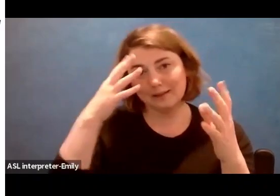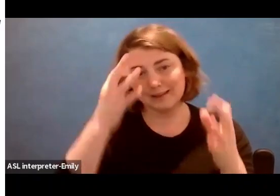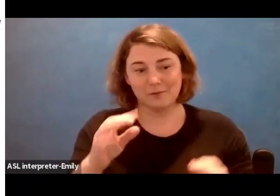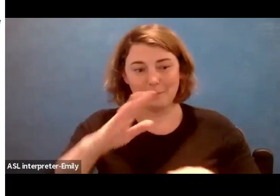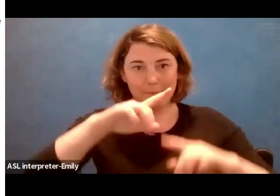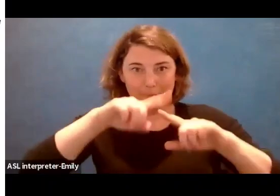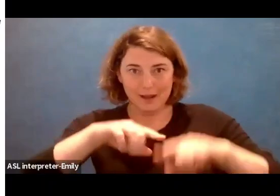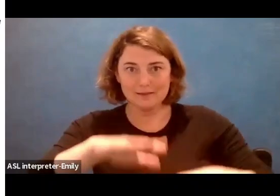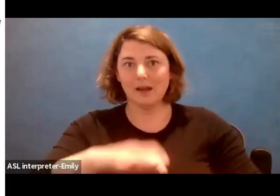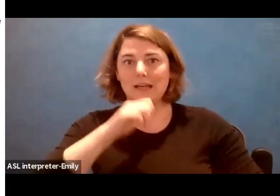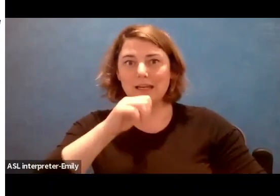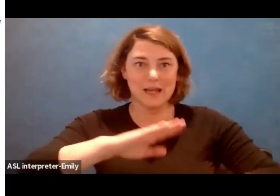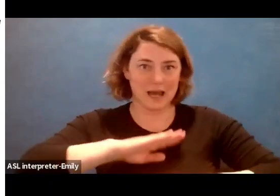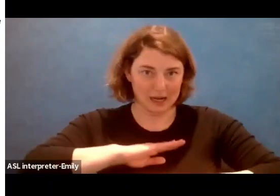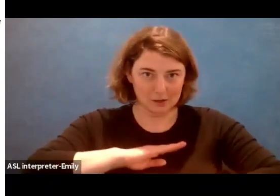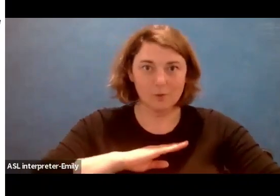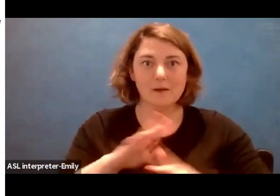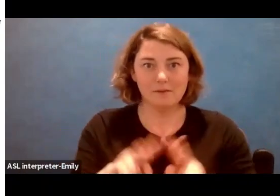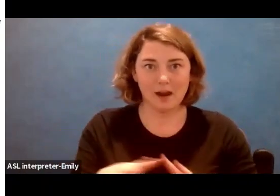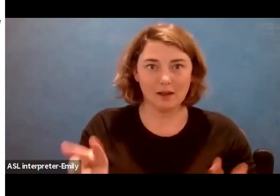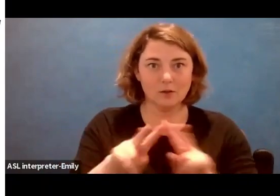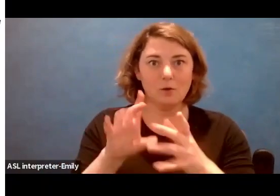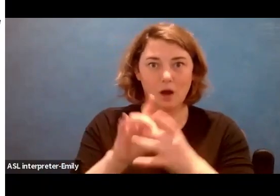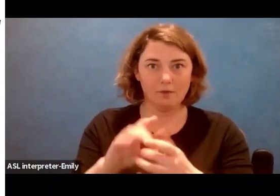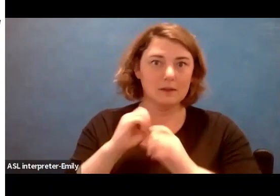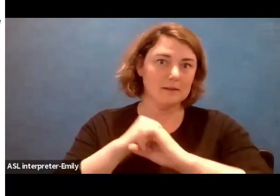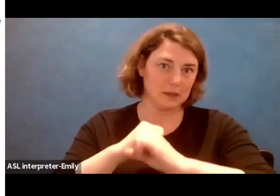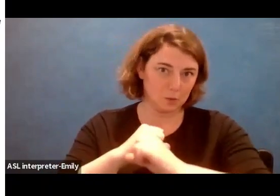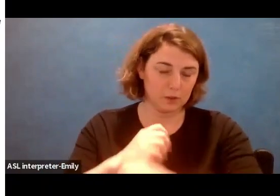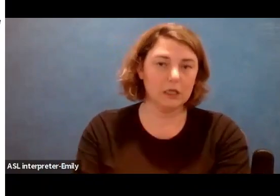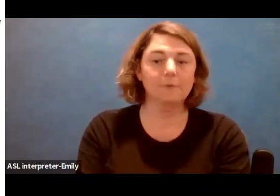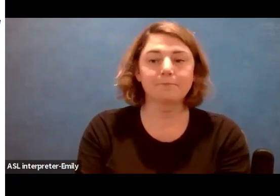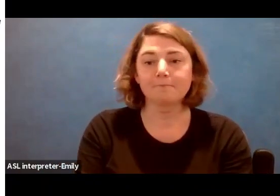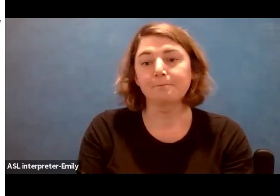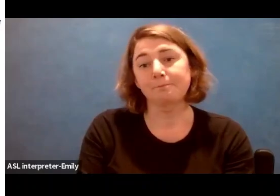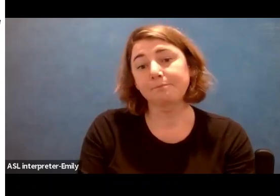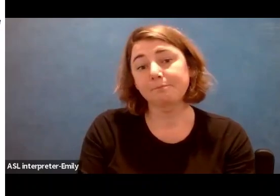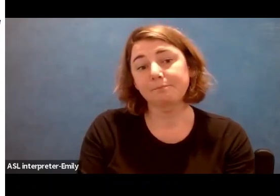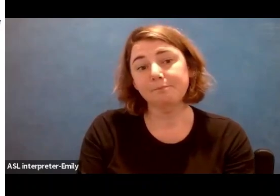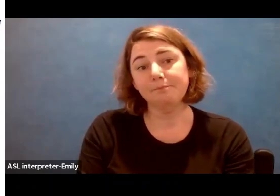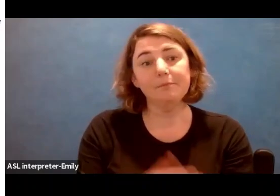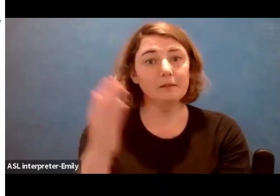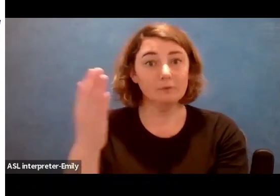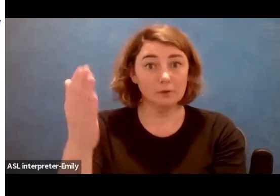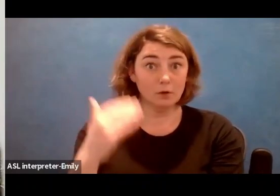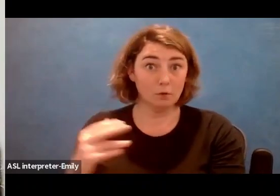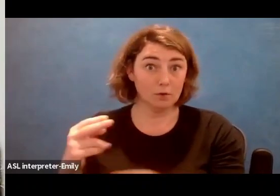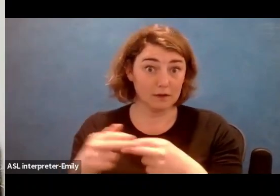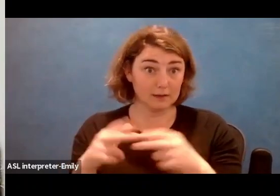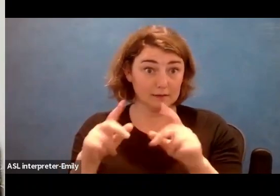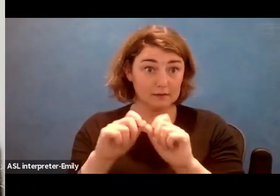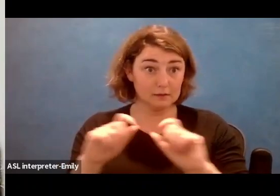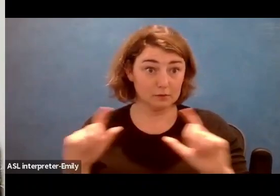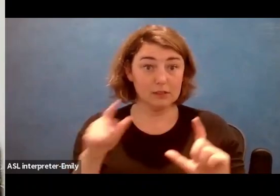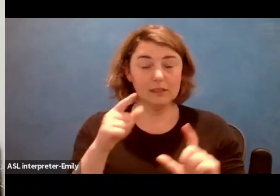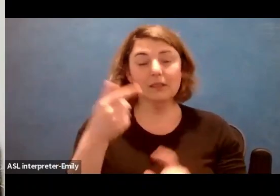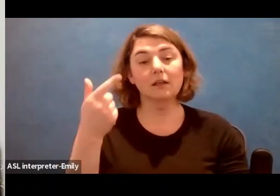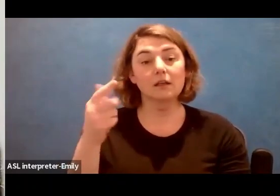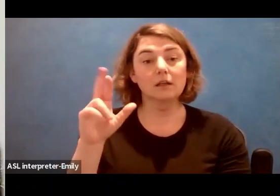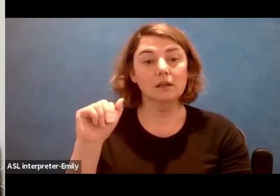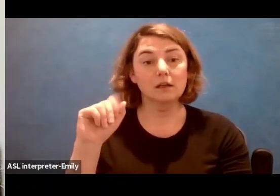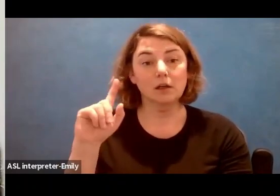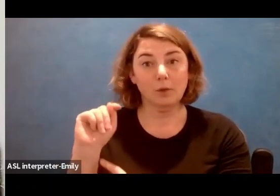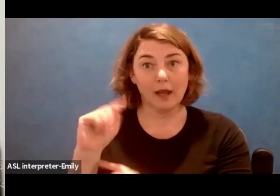inadequate value of the security. And then if you go to the next screen, grants, at least